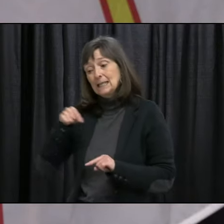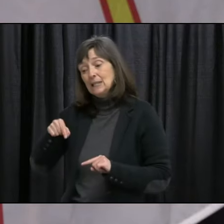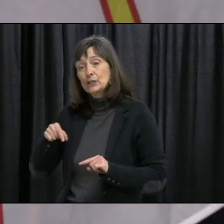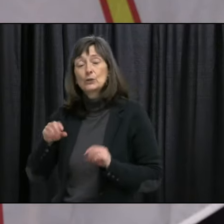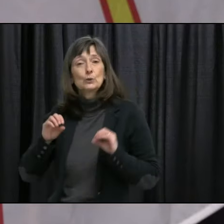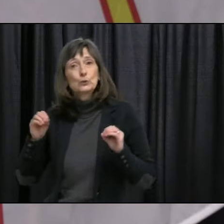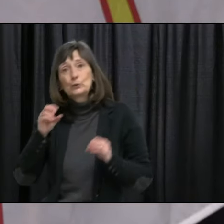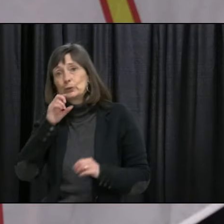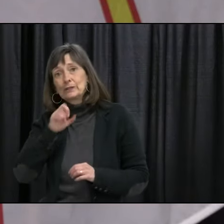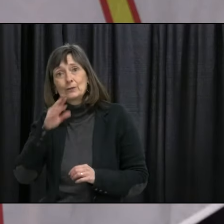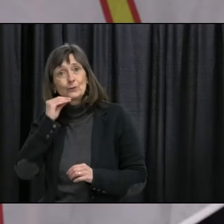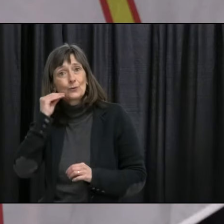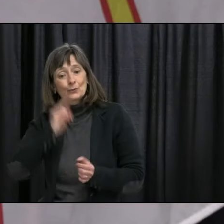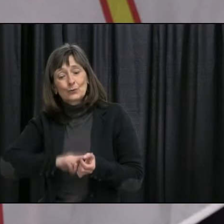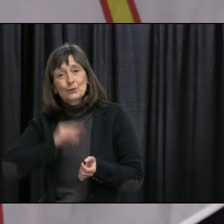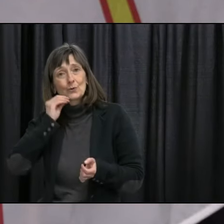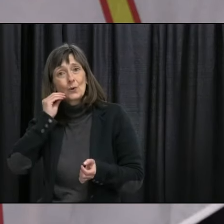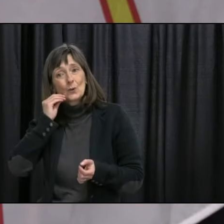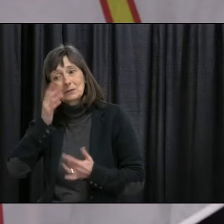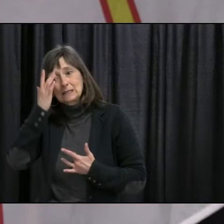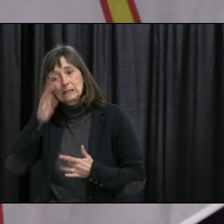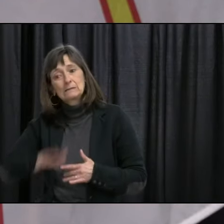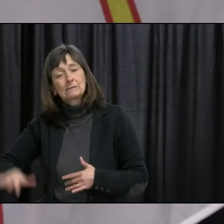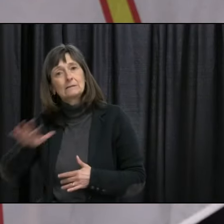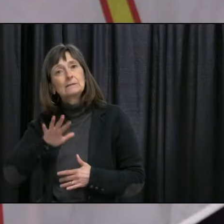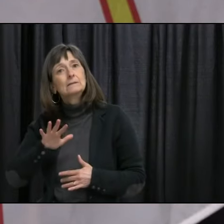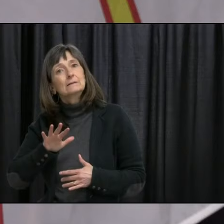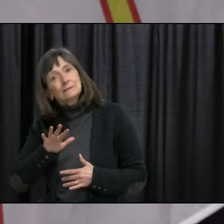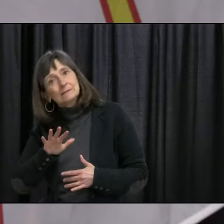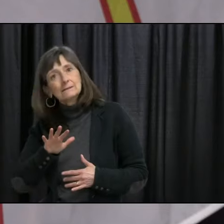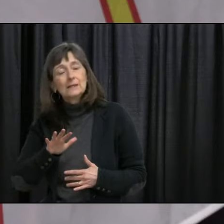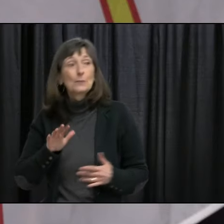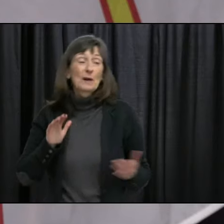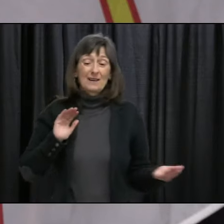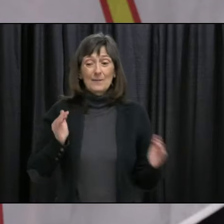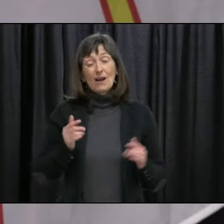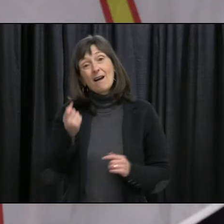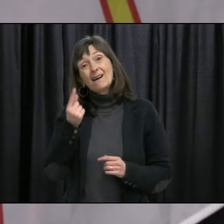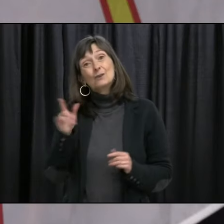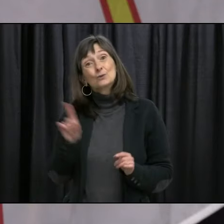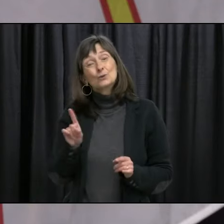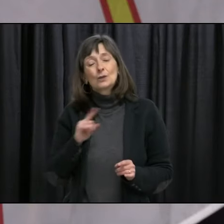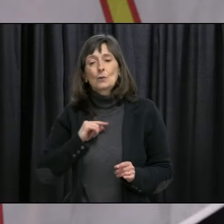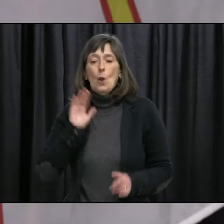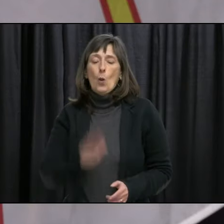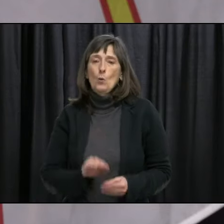to really make comparisons when you have smaller numbers, and